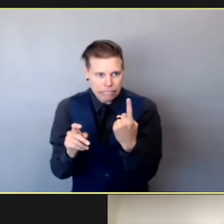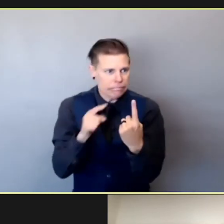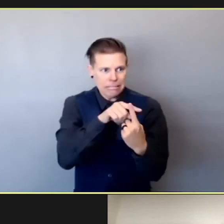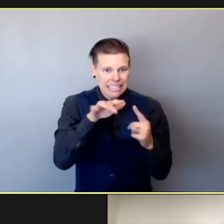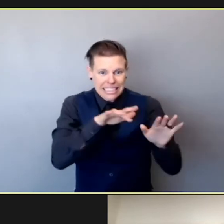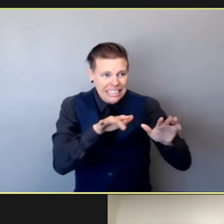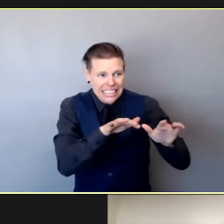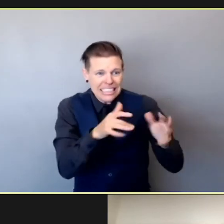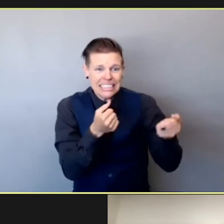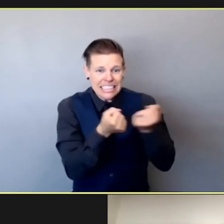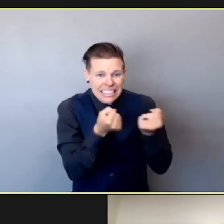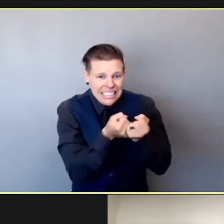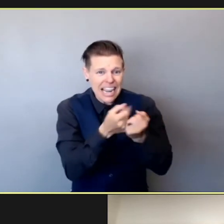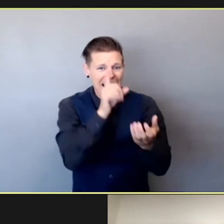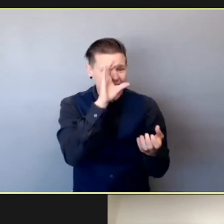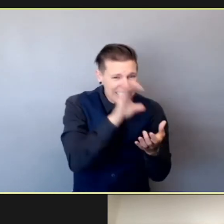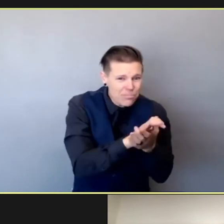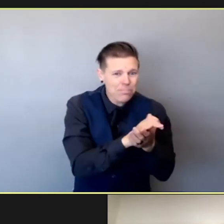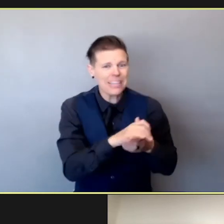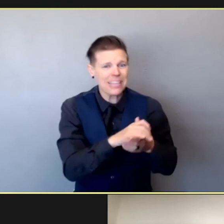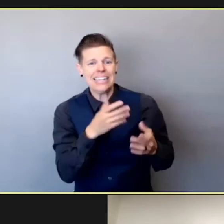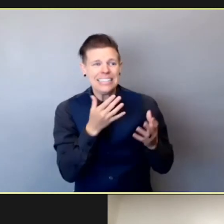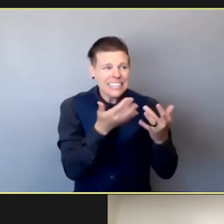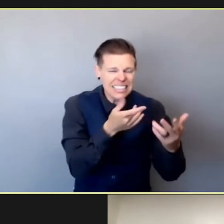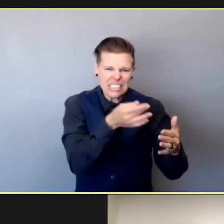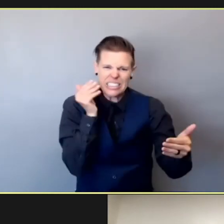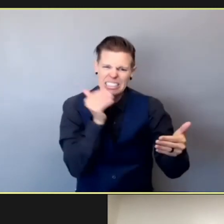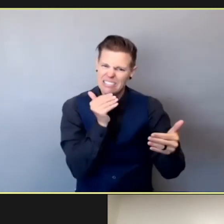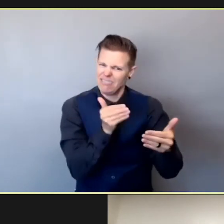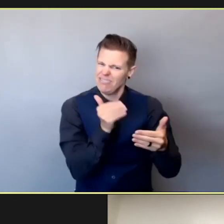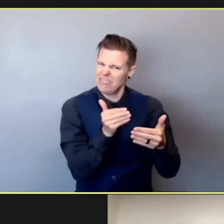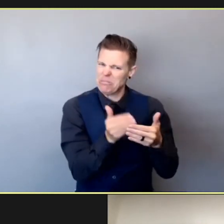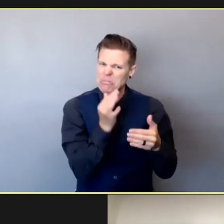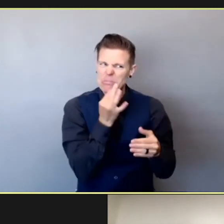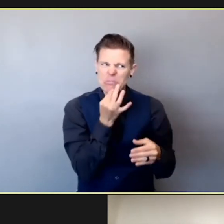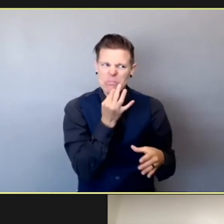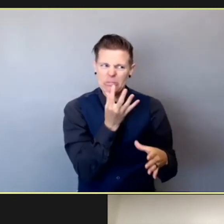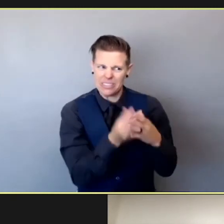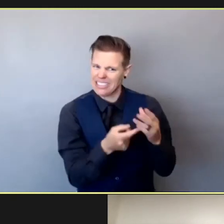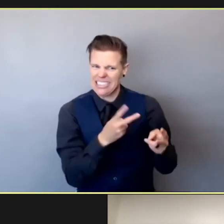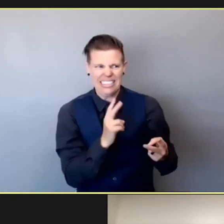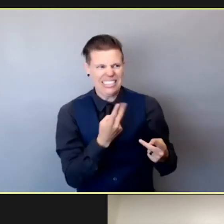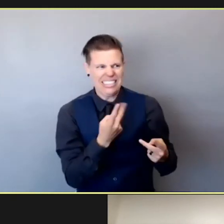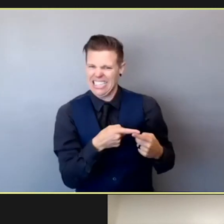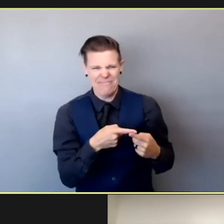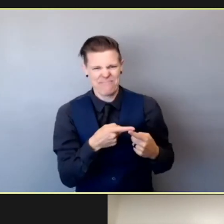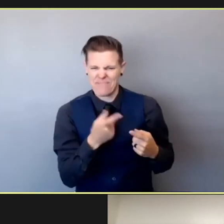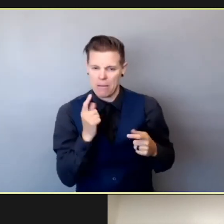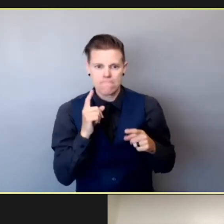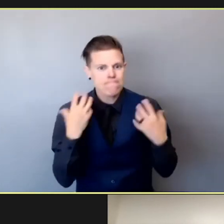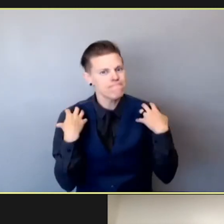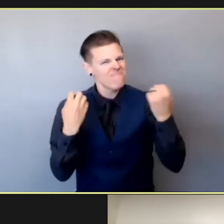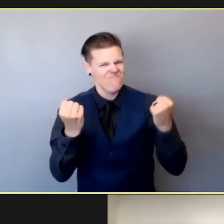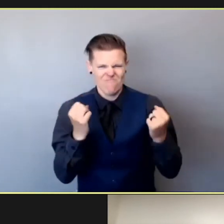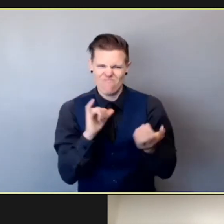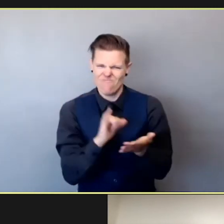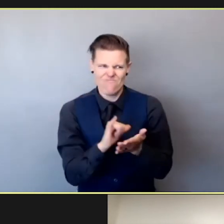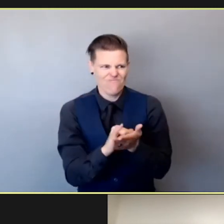end of life care. And because it was apparent that he was not going to make it either. And my friend went to visit